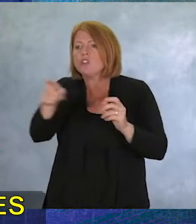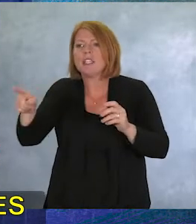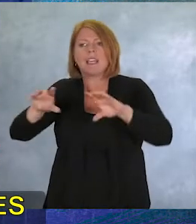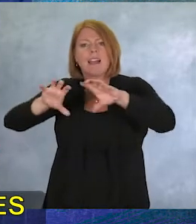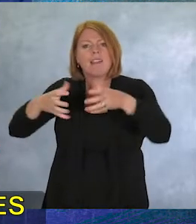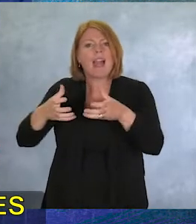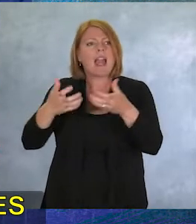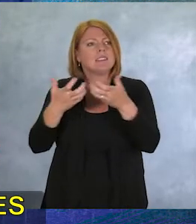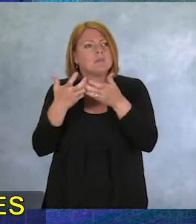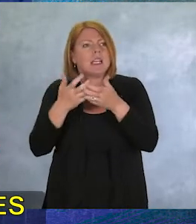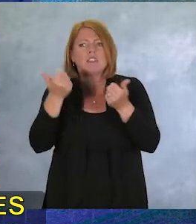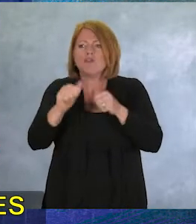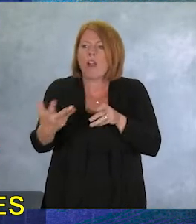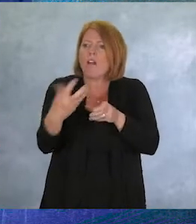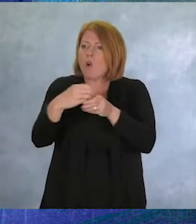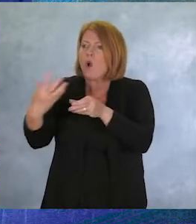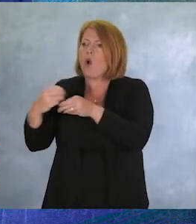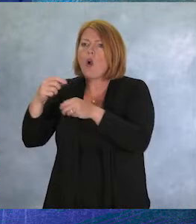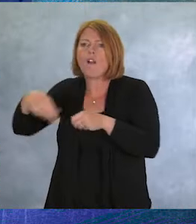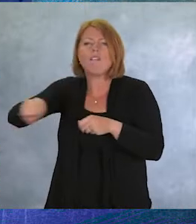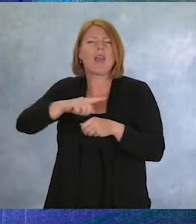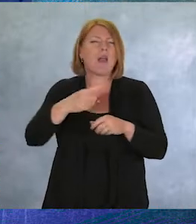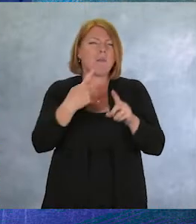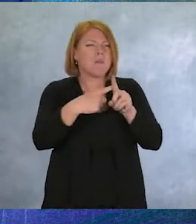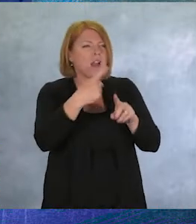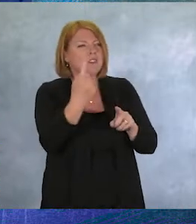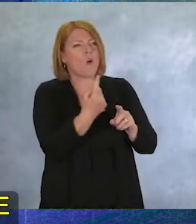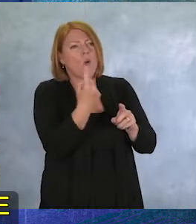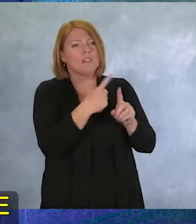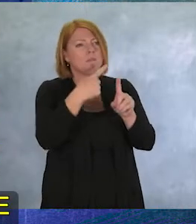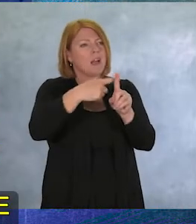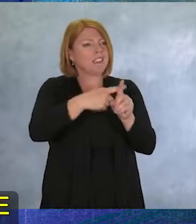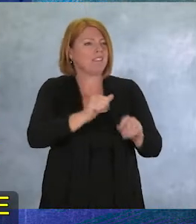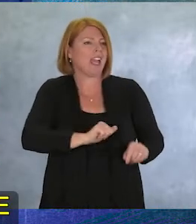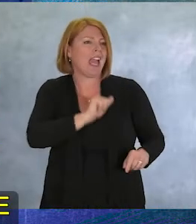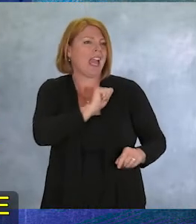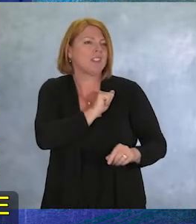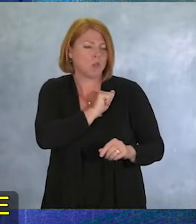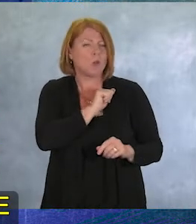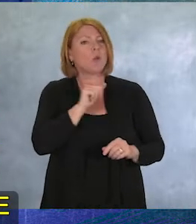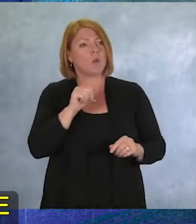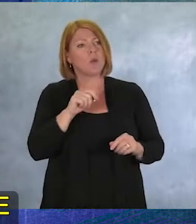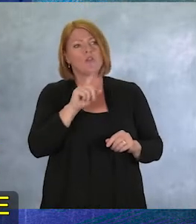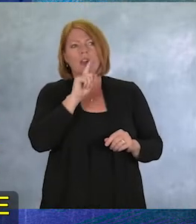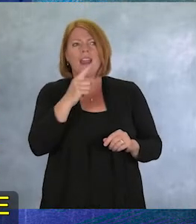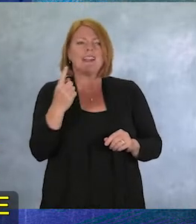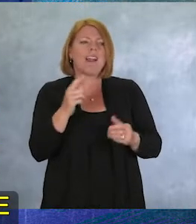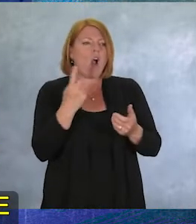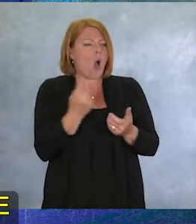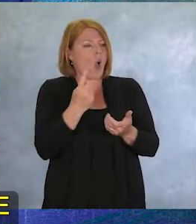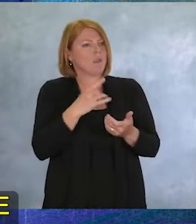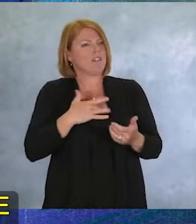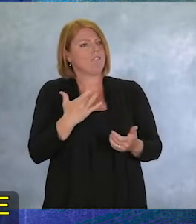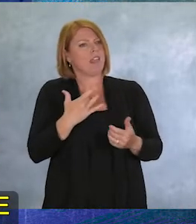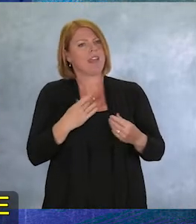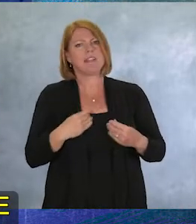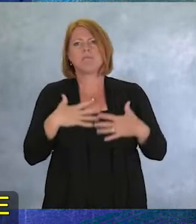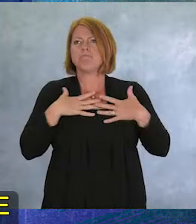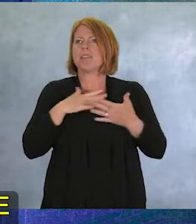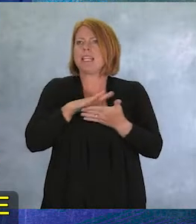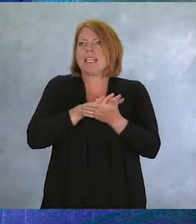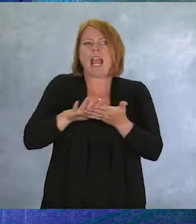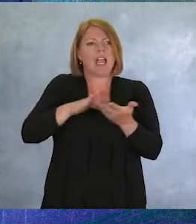classmates and trying to get them involved and just for having a great attitude. I mean, it's really good to be around people who are